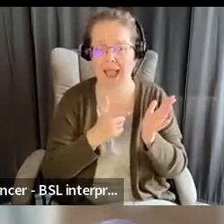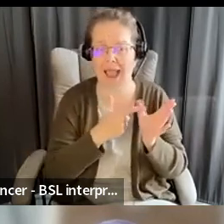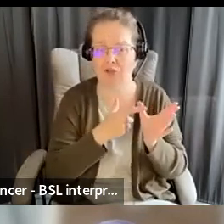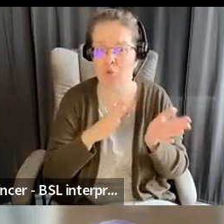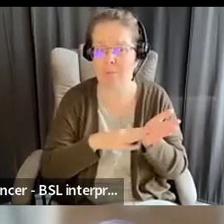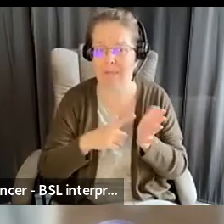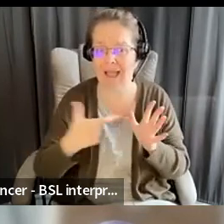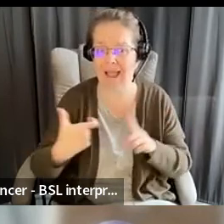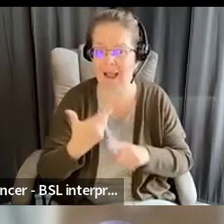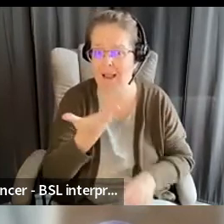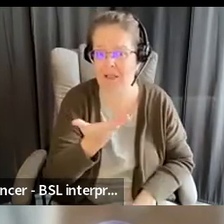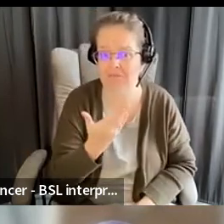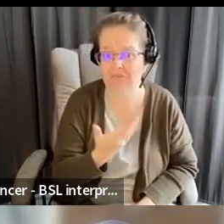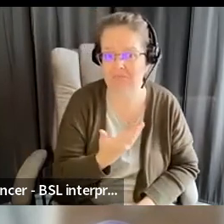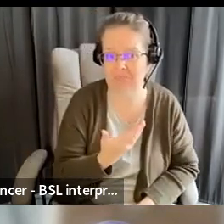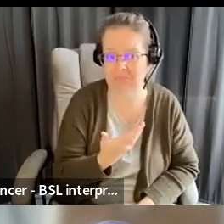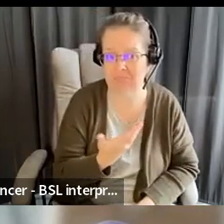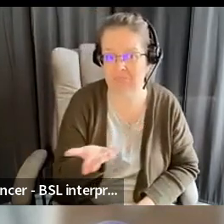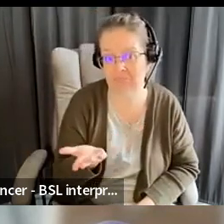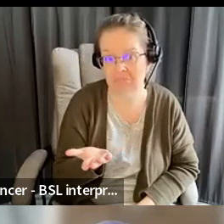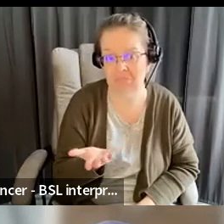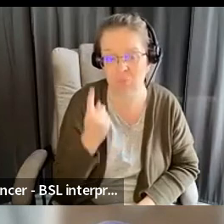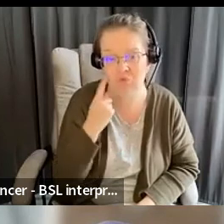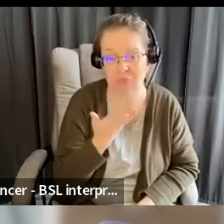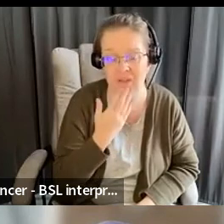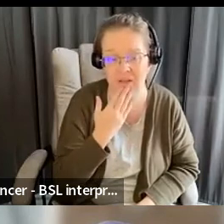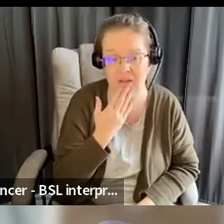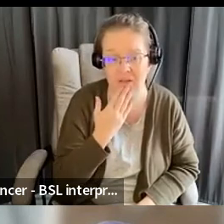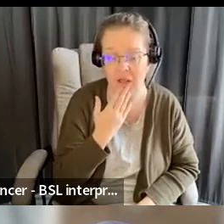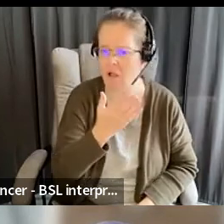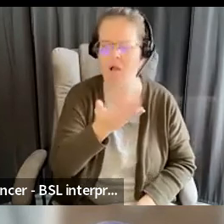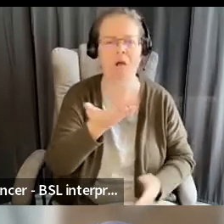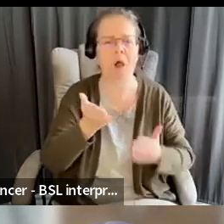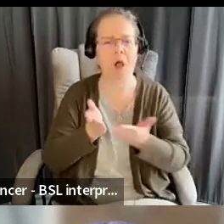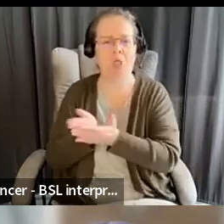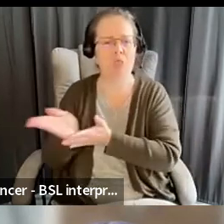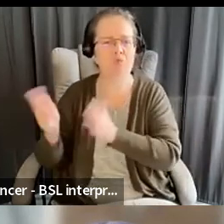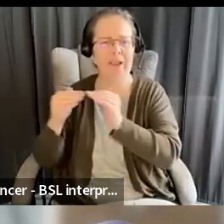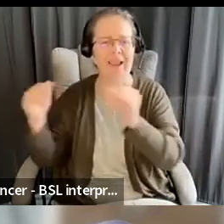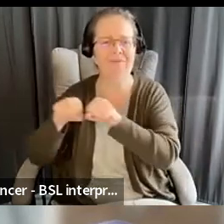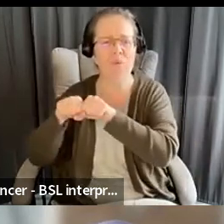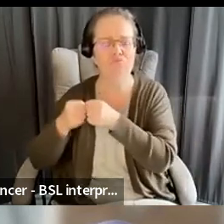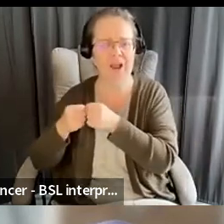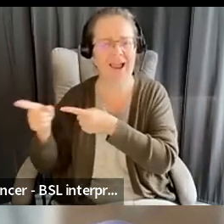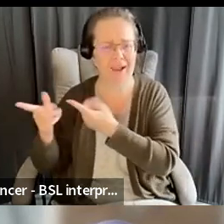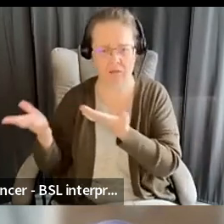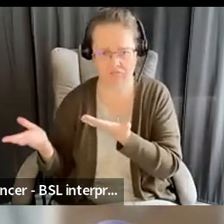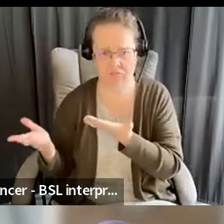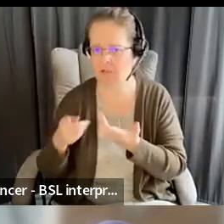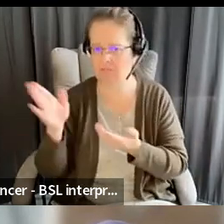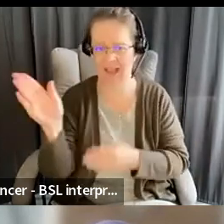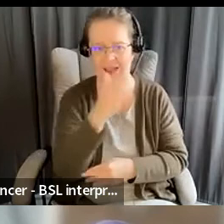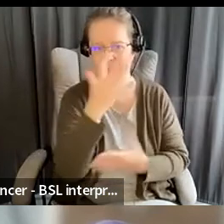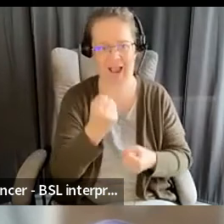you to decide. Yeah, I mean, by all means, go through Even Break website. I mean, everyone's got my details.